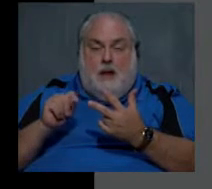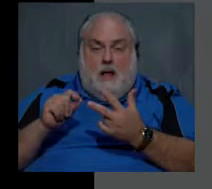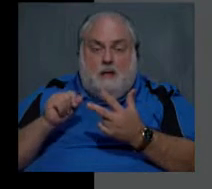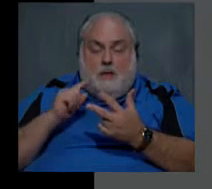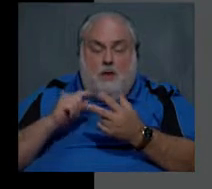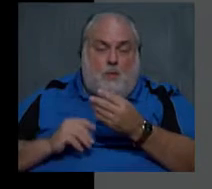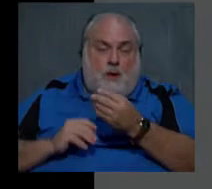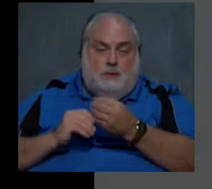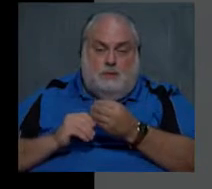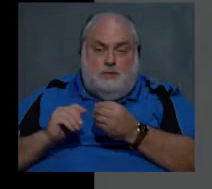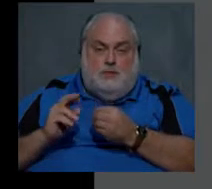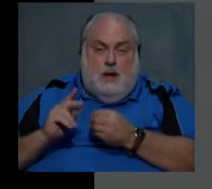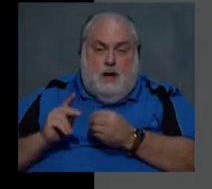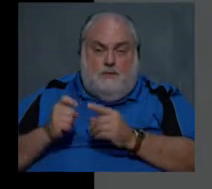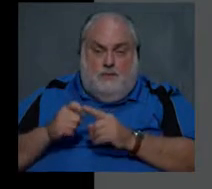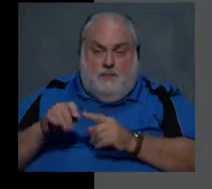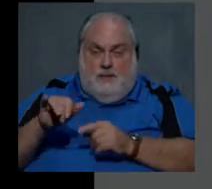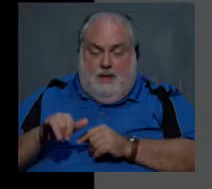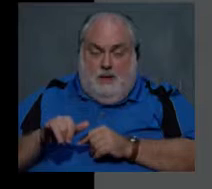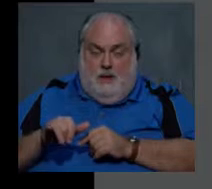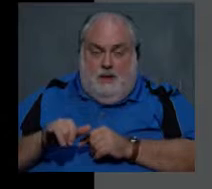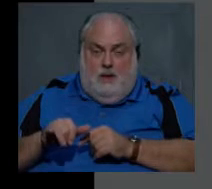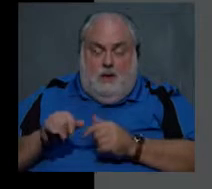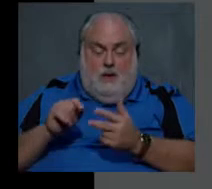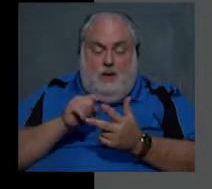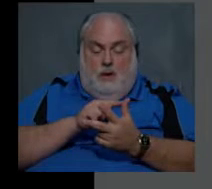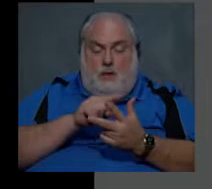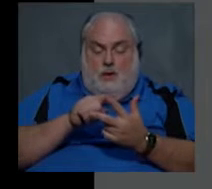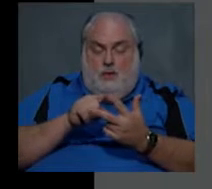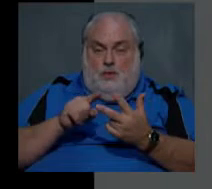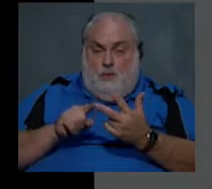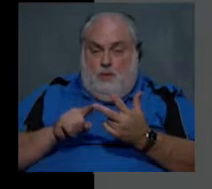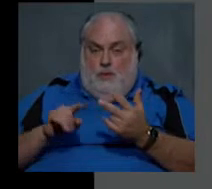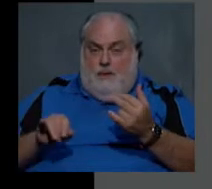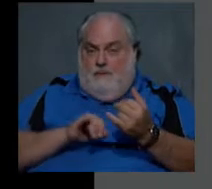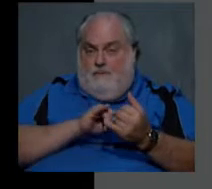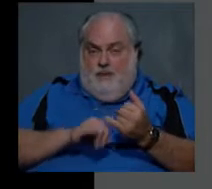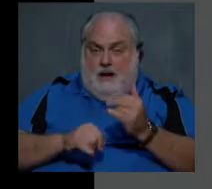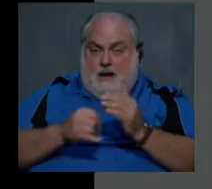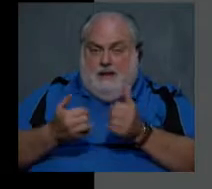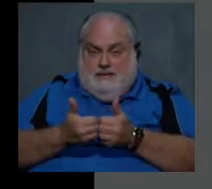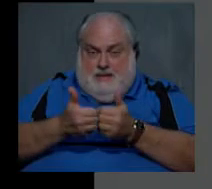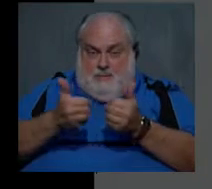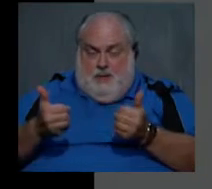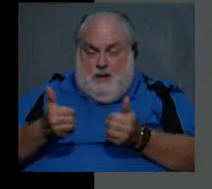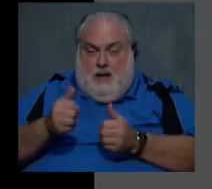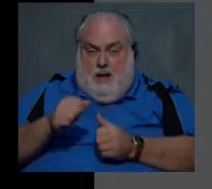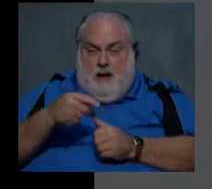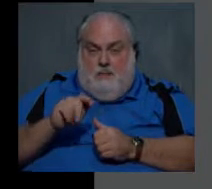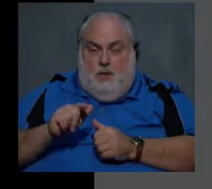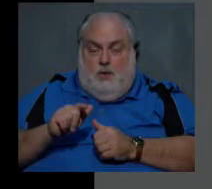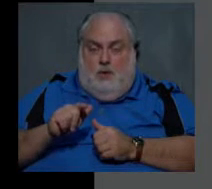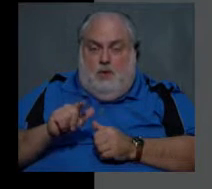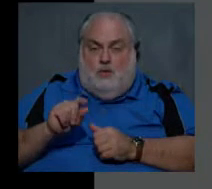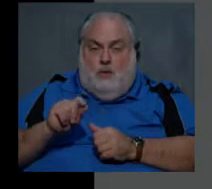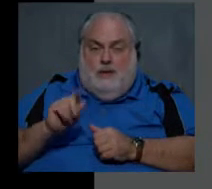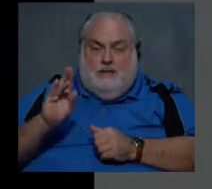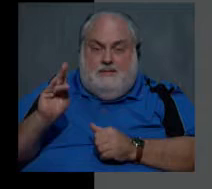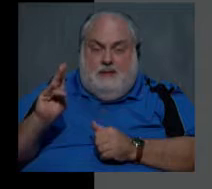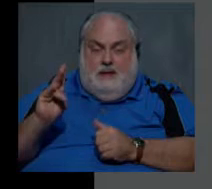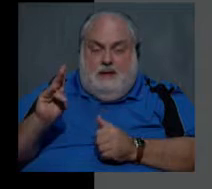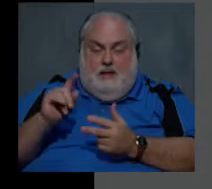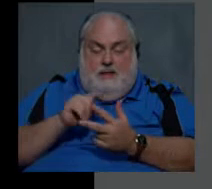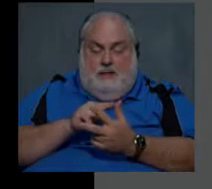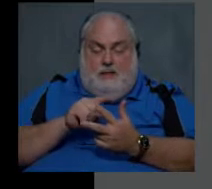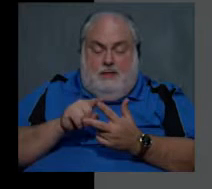tract from the site. Lots 1 through 3 were final platted in April 2017. The developer is proposing to replat the